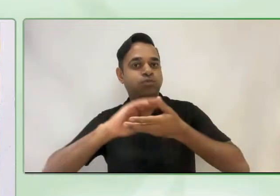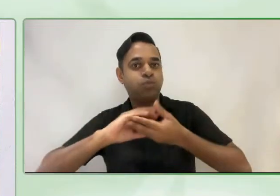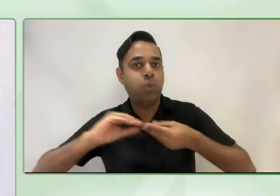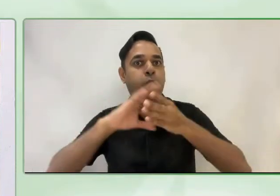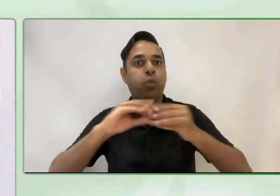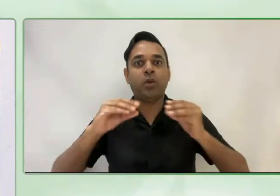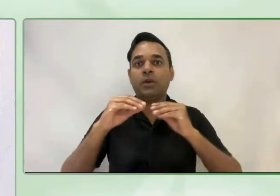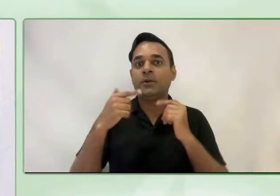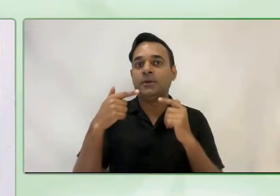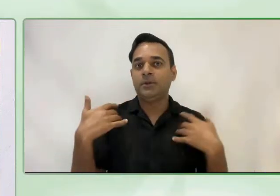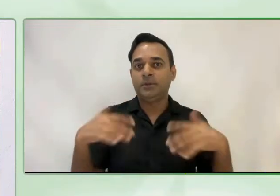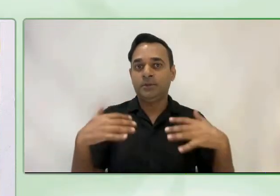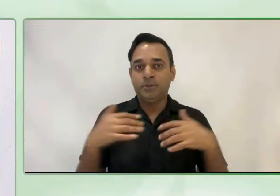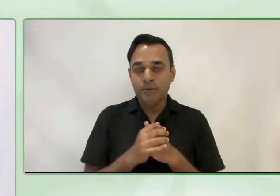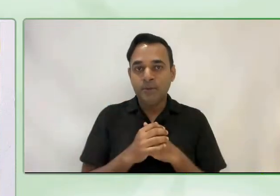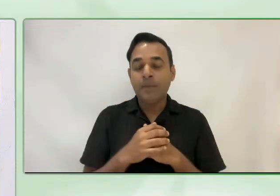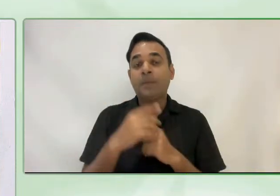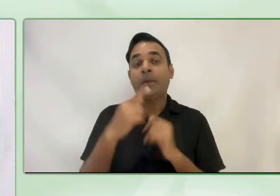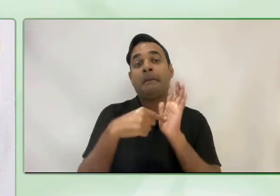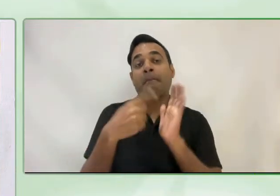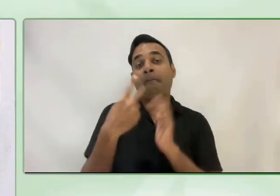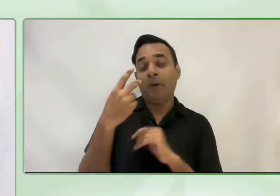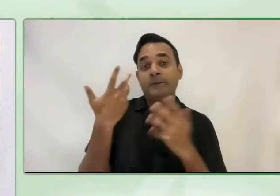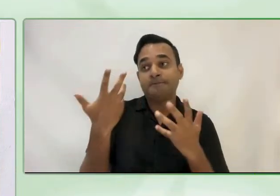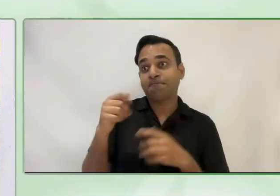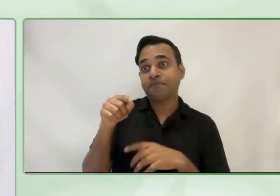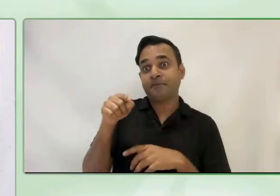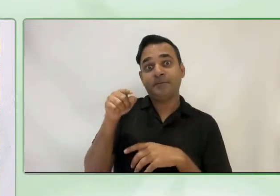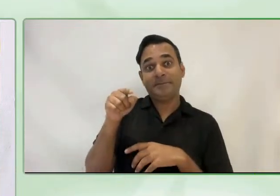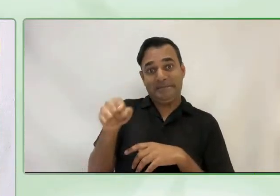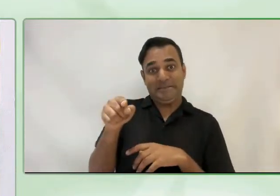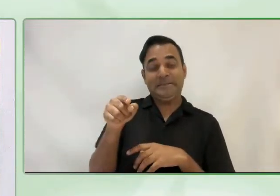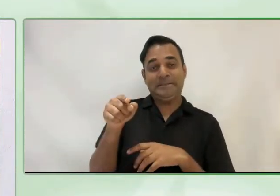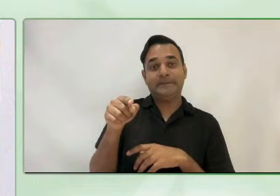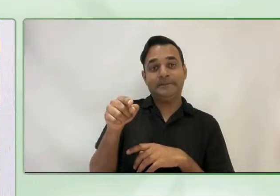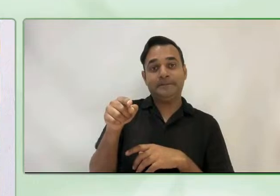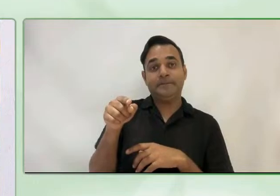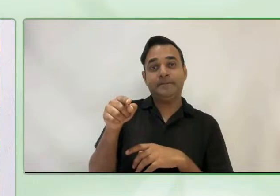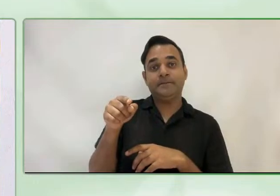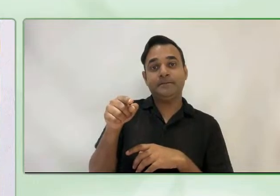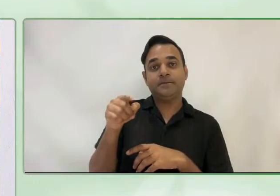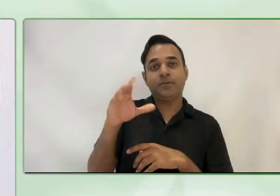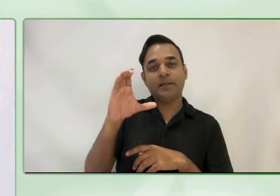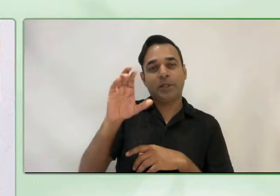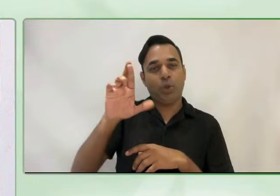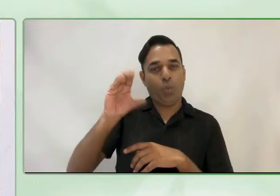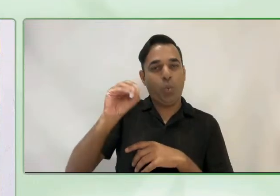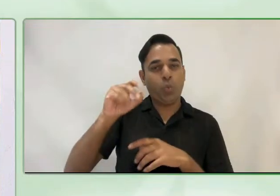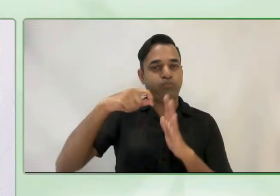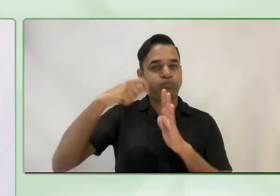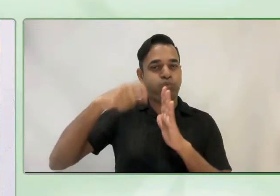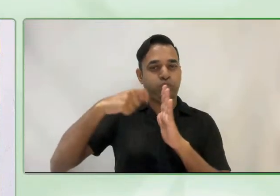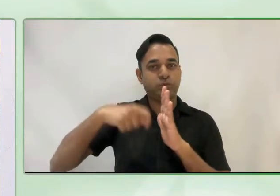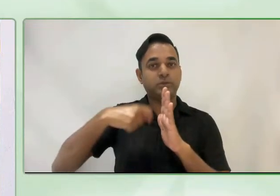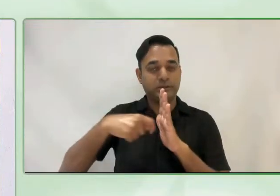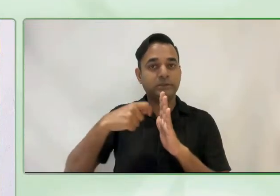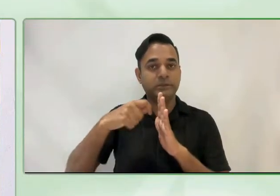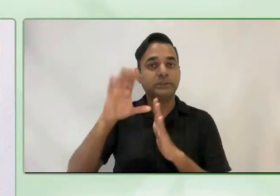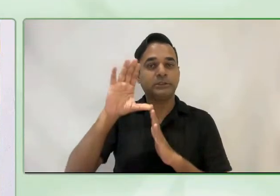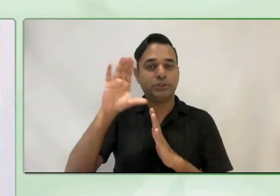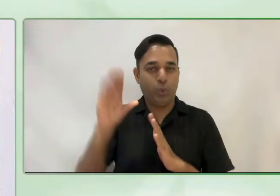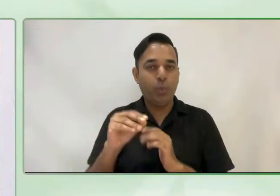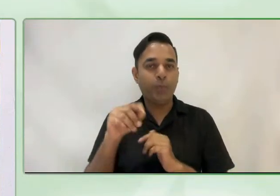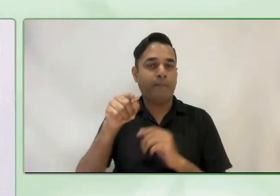were here participants within our Discover Vienna program last year. One of it is, for example,